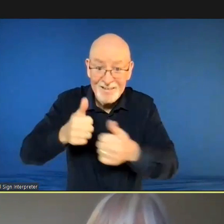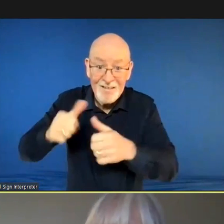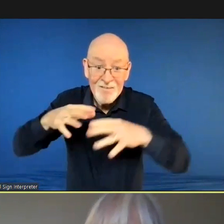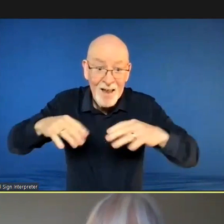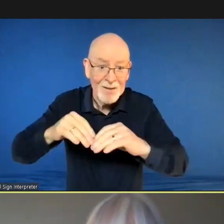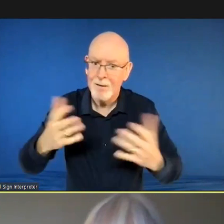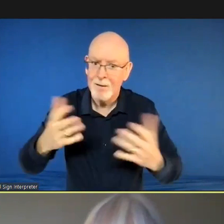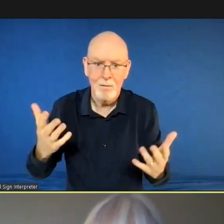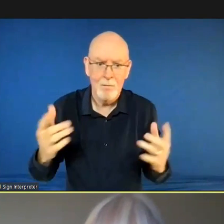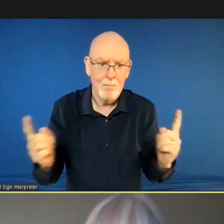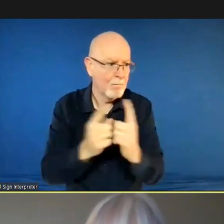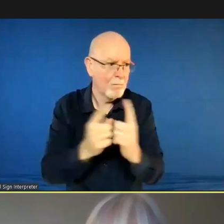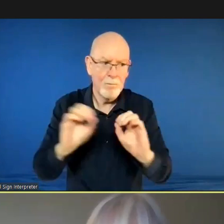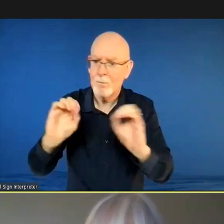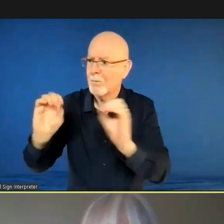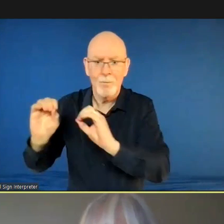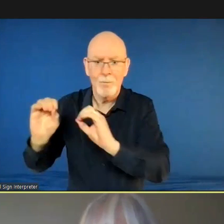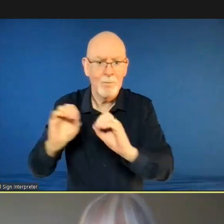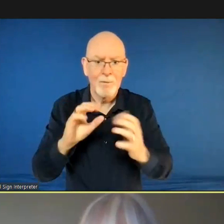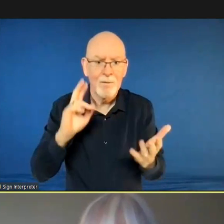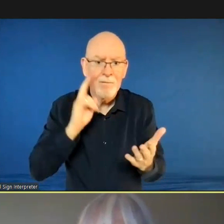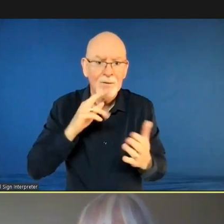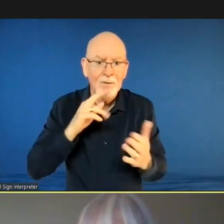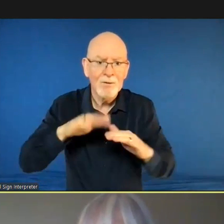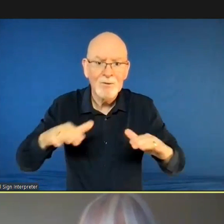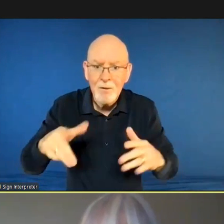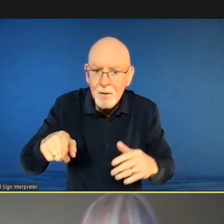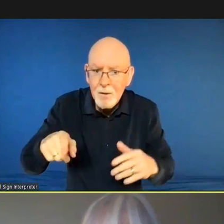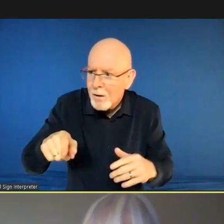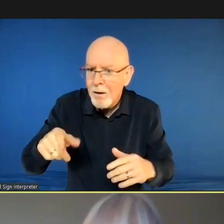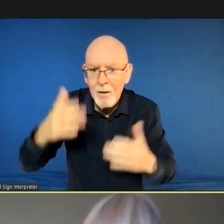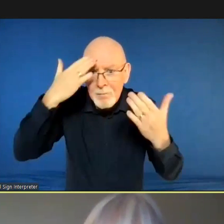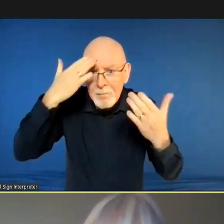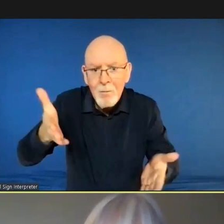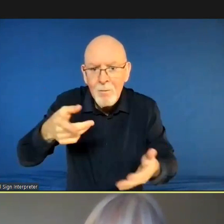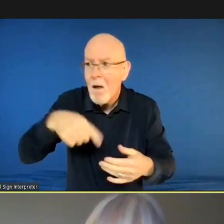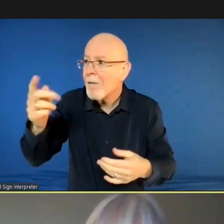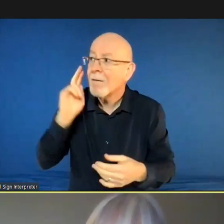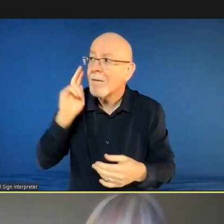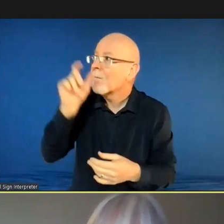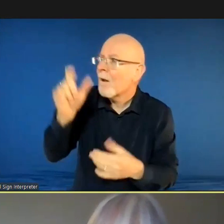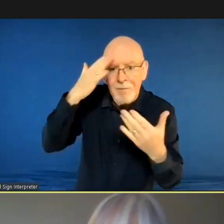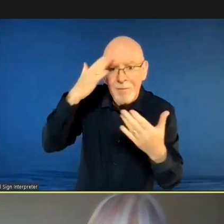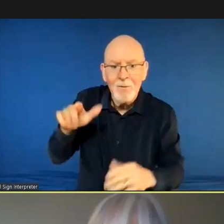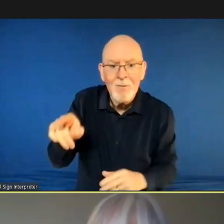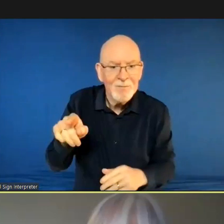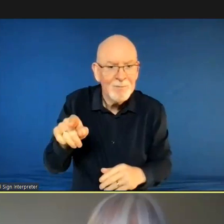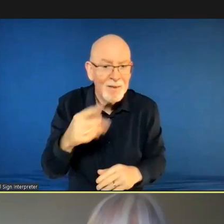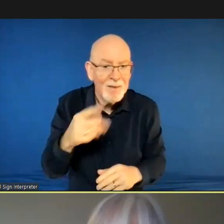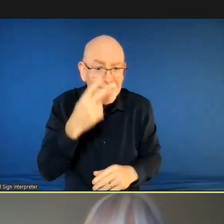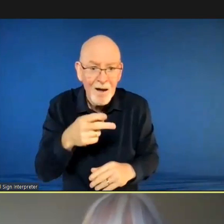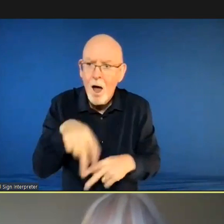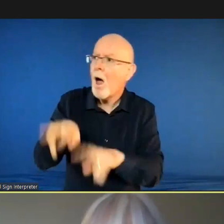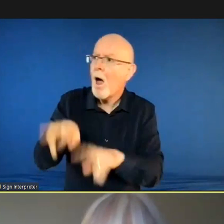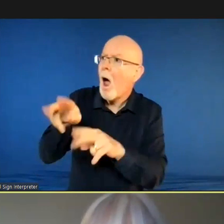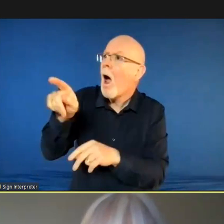and the work of role models who might be deaf staff, who might be community workers, who might be volunteers, is absolutely critical